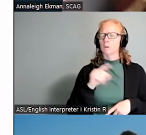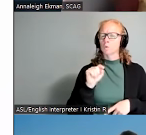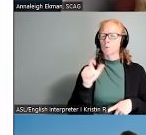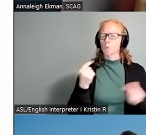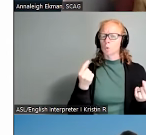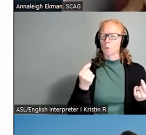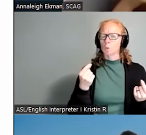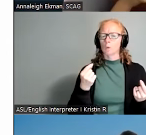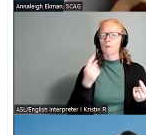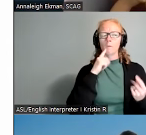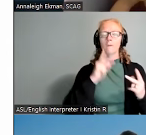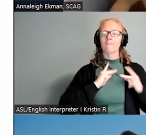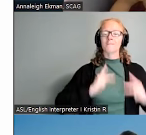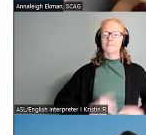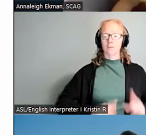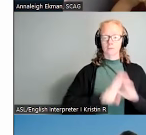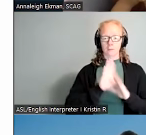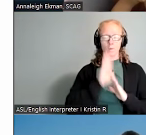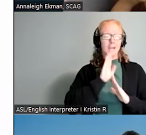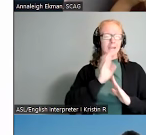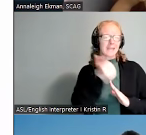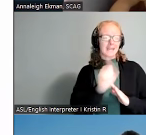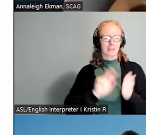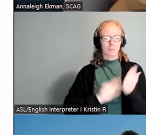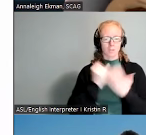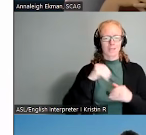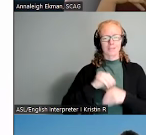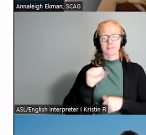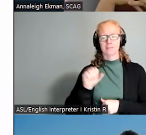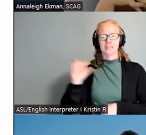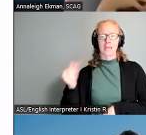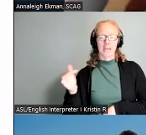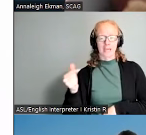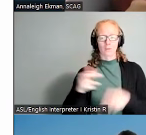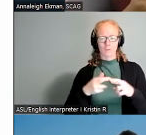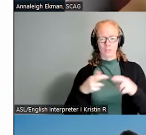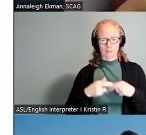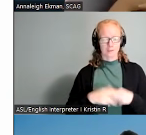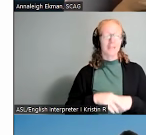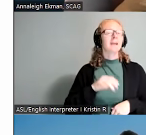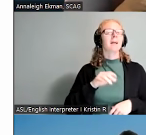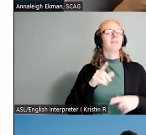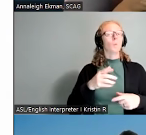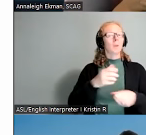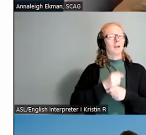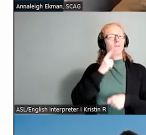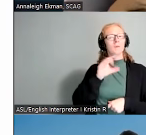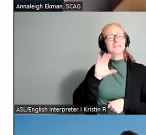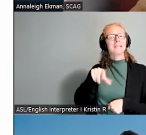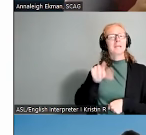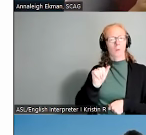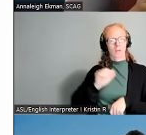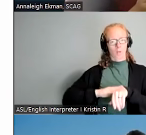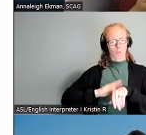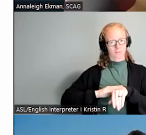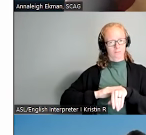in physical development for all projects in the SCAG region that we receive CEQA notices for. So it's a